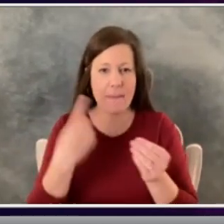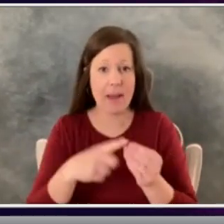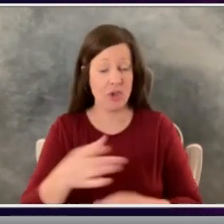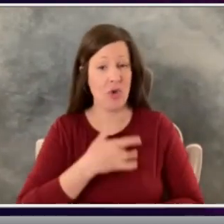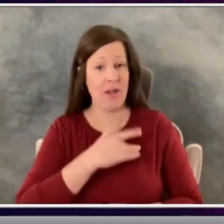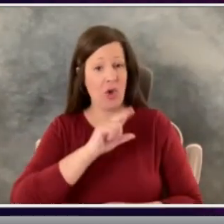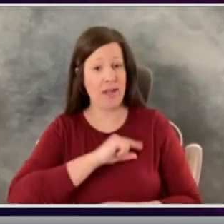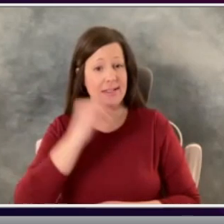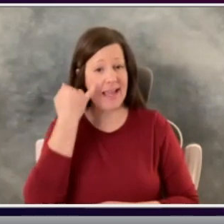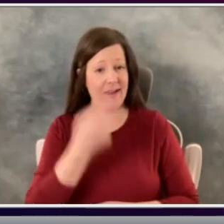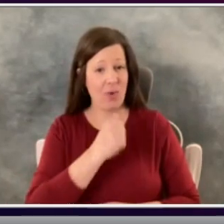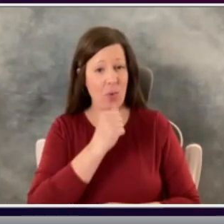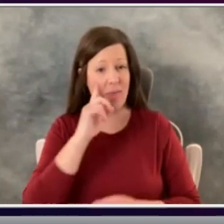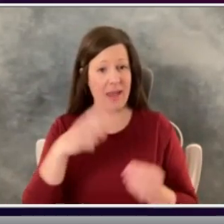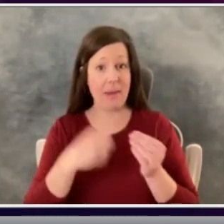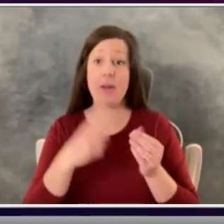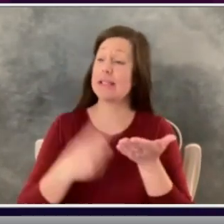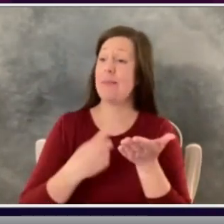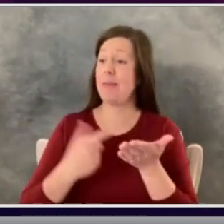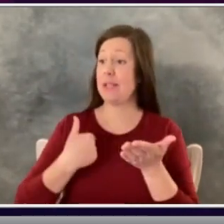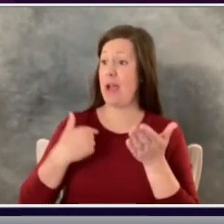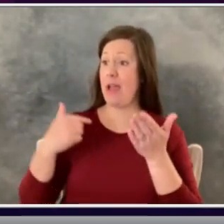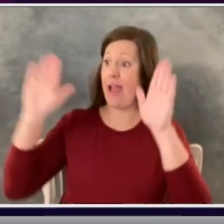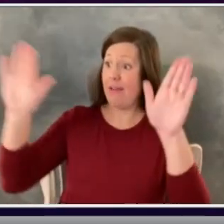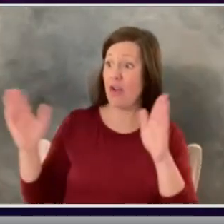it? Because sometimes I'll have a great day and then I'll be going to bed